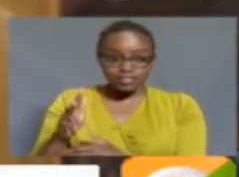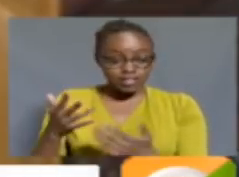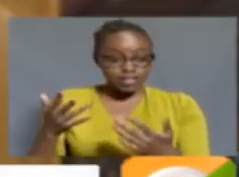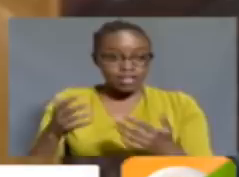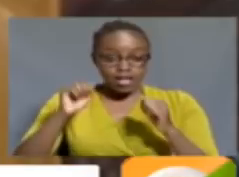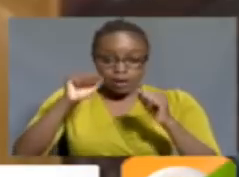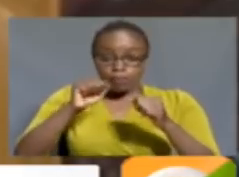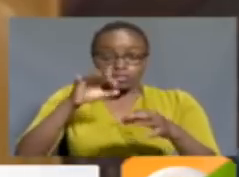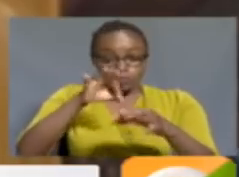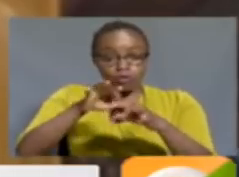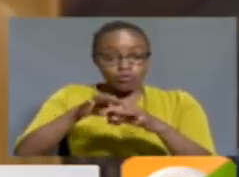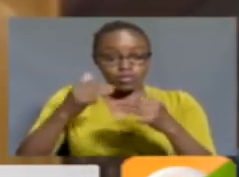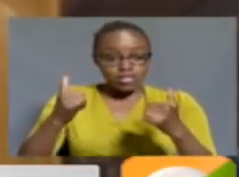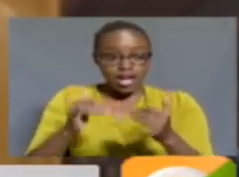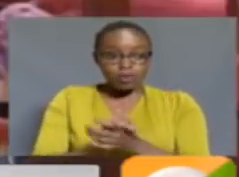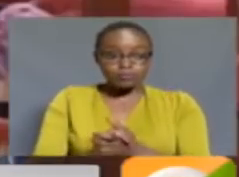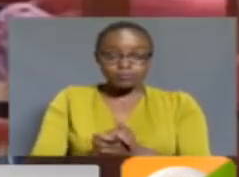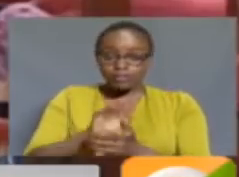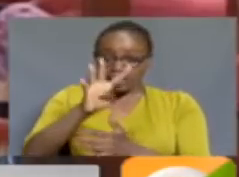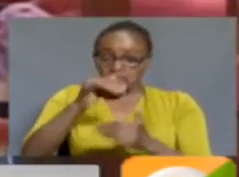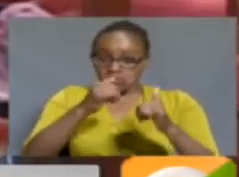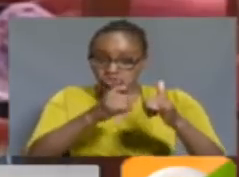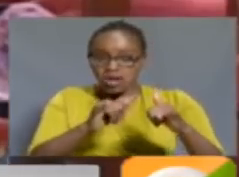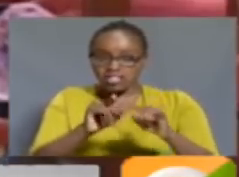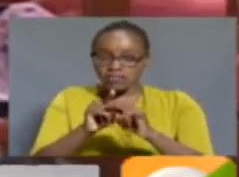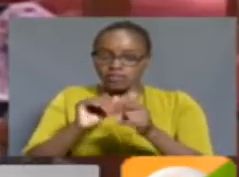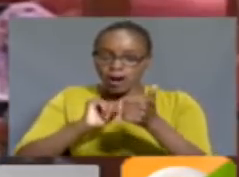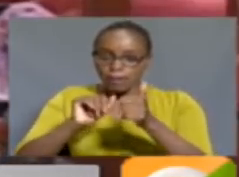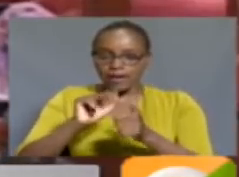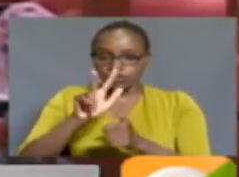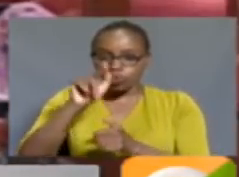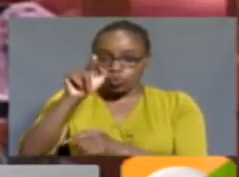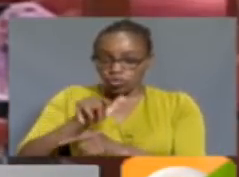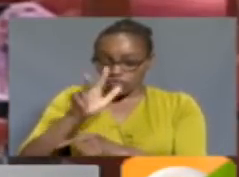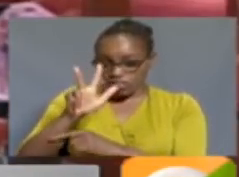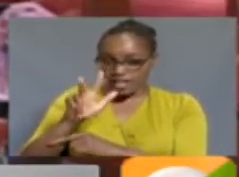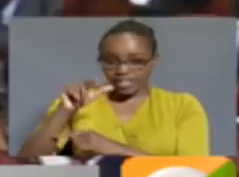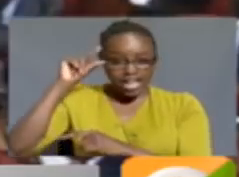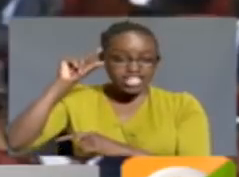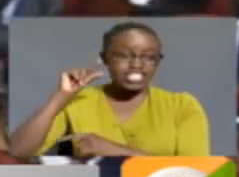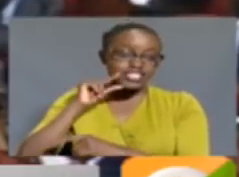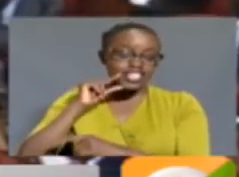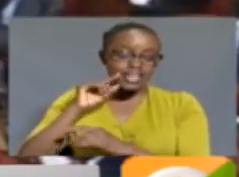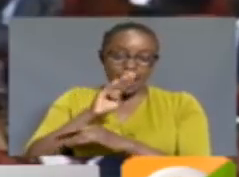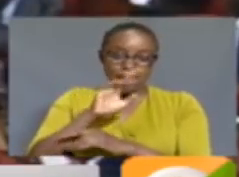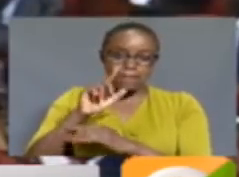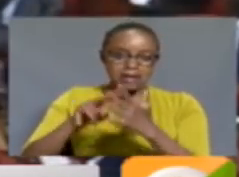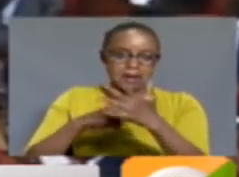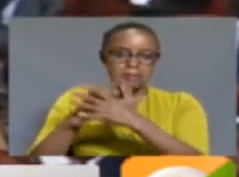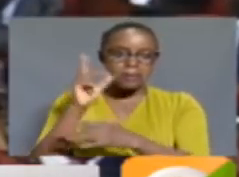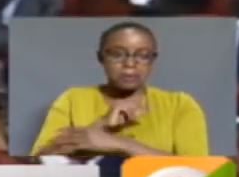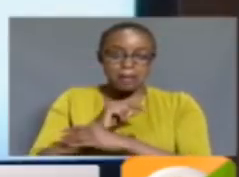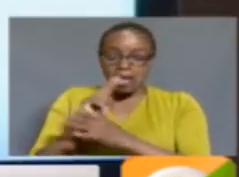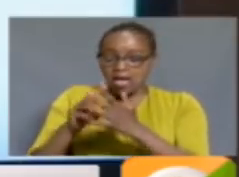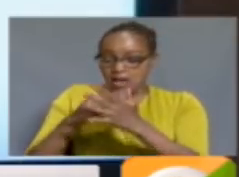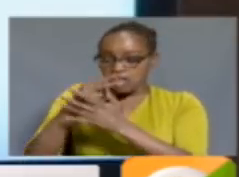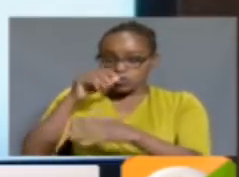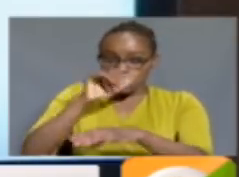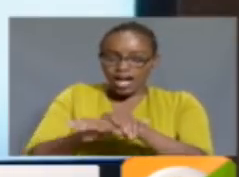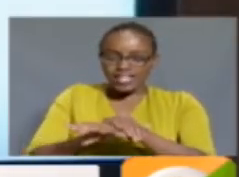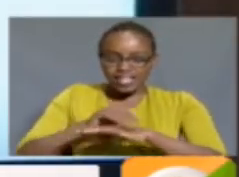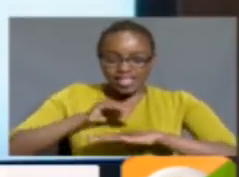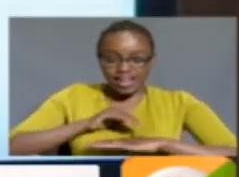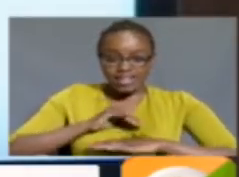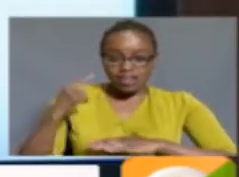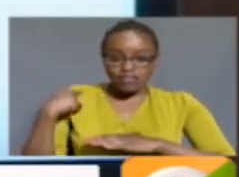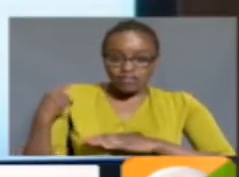233, you can take the vote. The fourth attempt at passing the two-thirds gender bill again flopped, the National Assembly failing to garner the requisite numbers